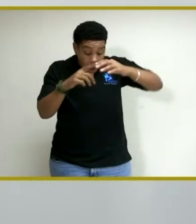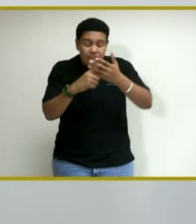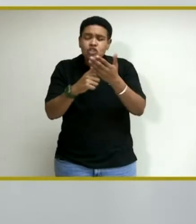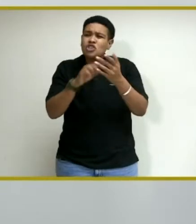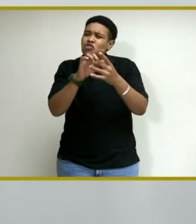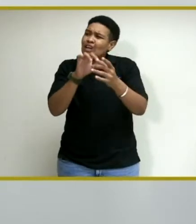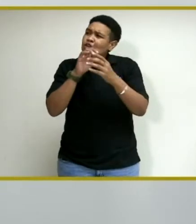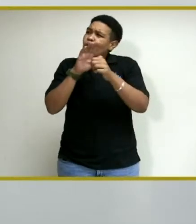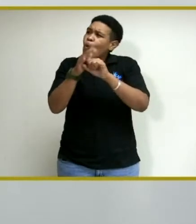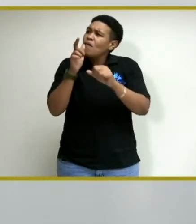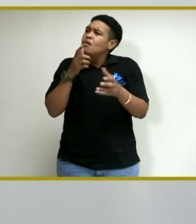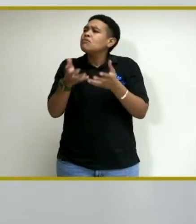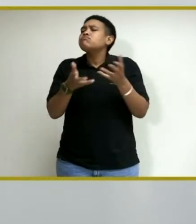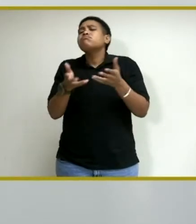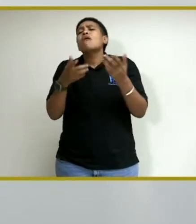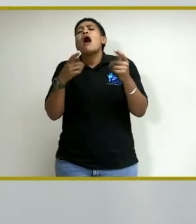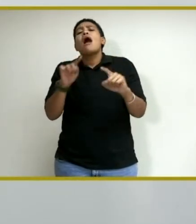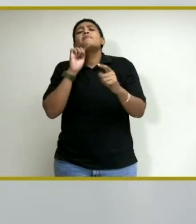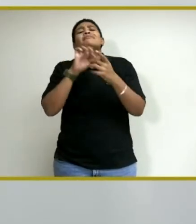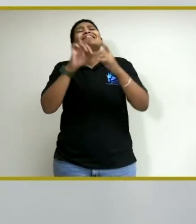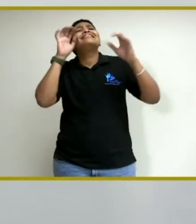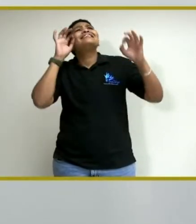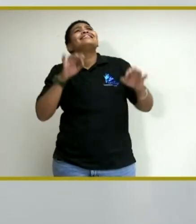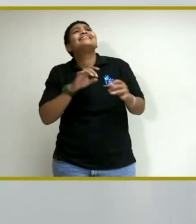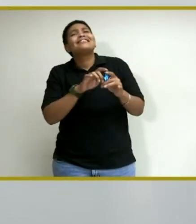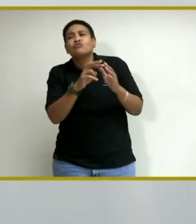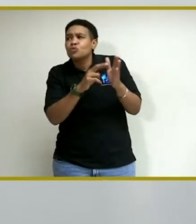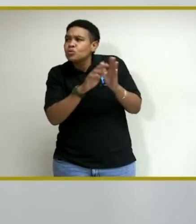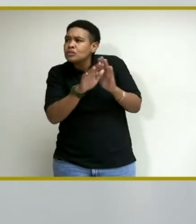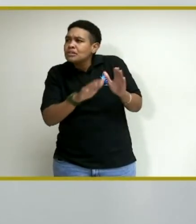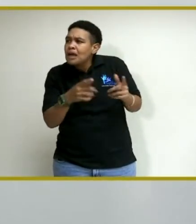COVID and the decisions around measures.